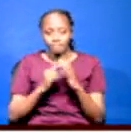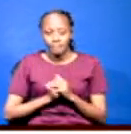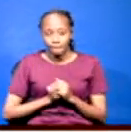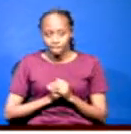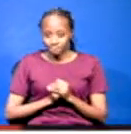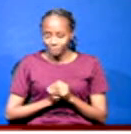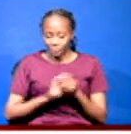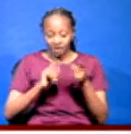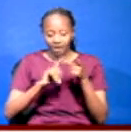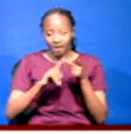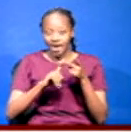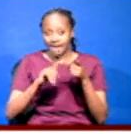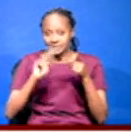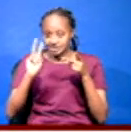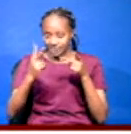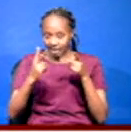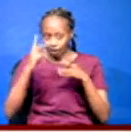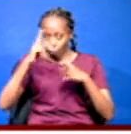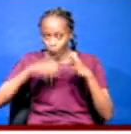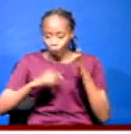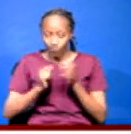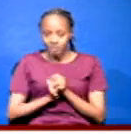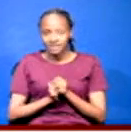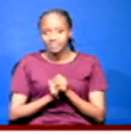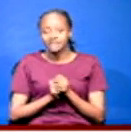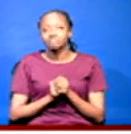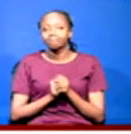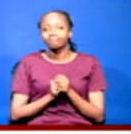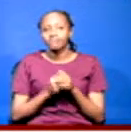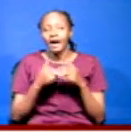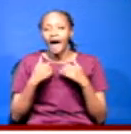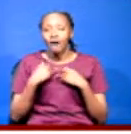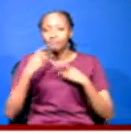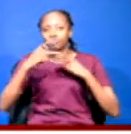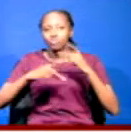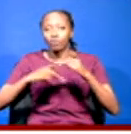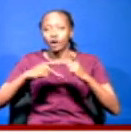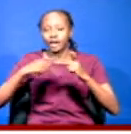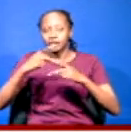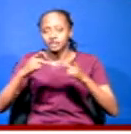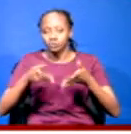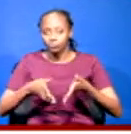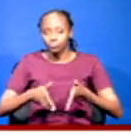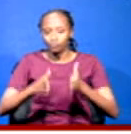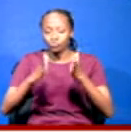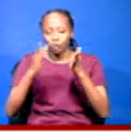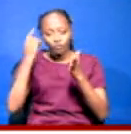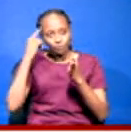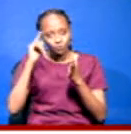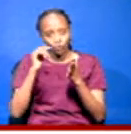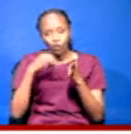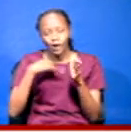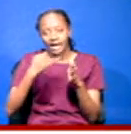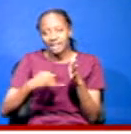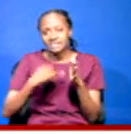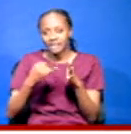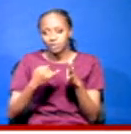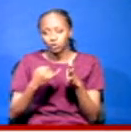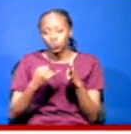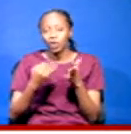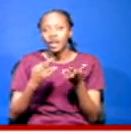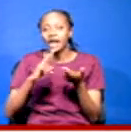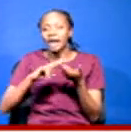Secondly, to establish progressive frameworks for improved industrial relations between